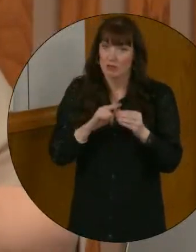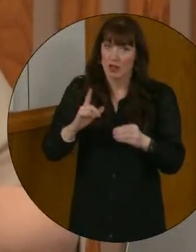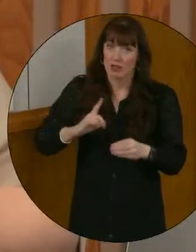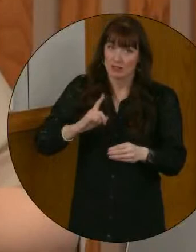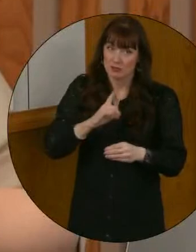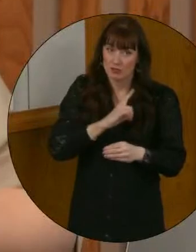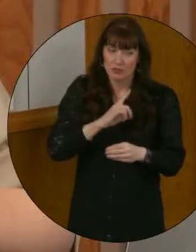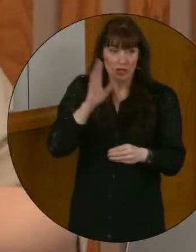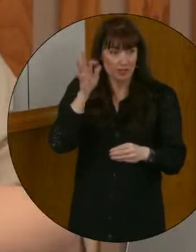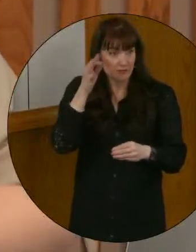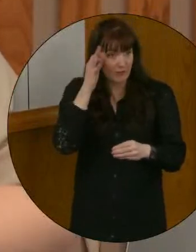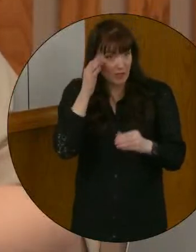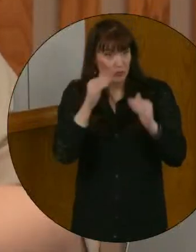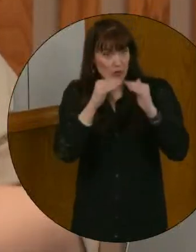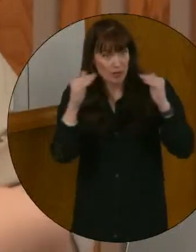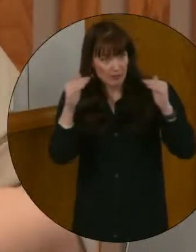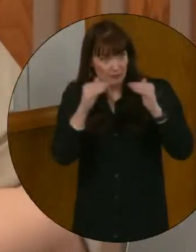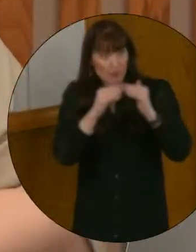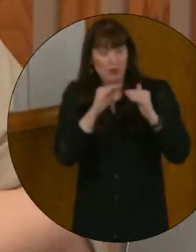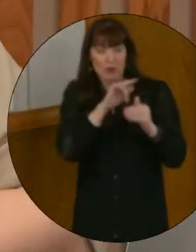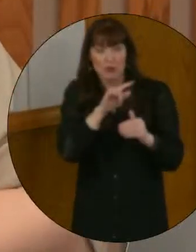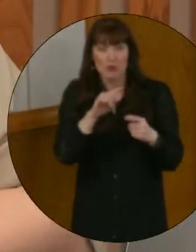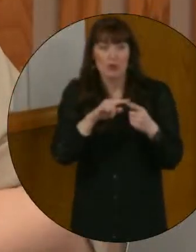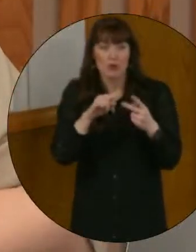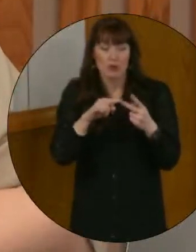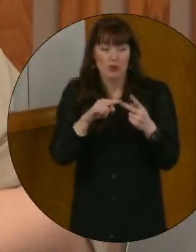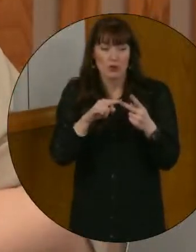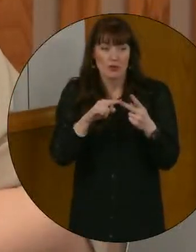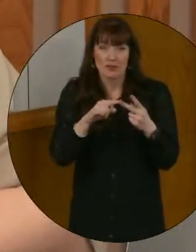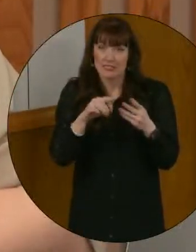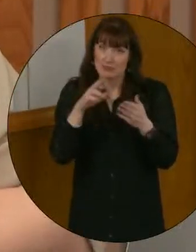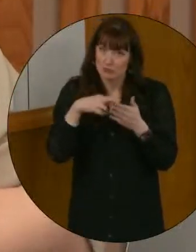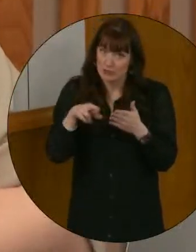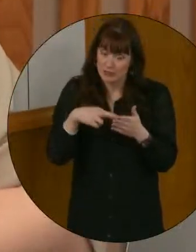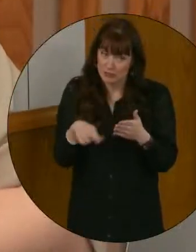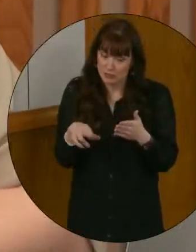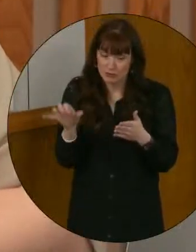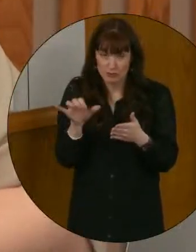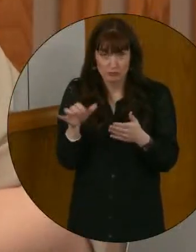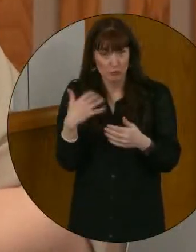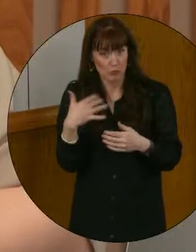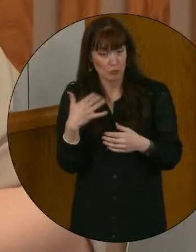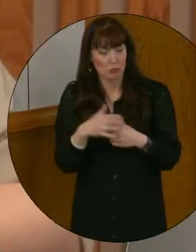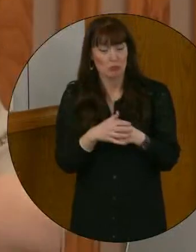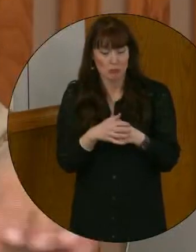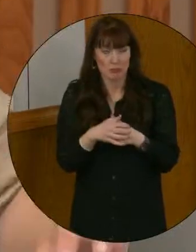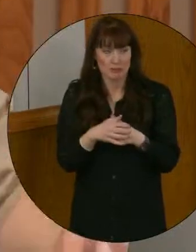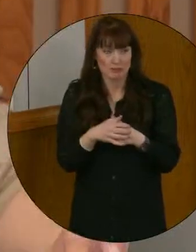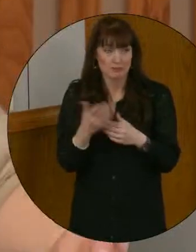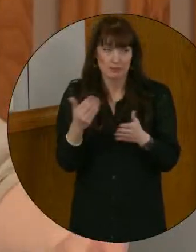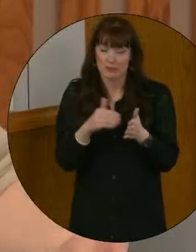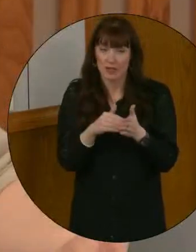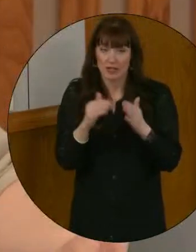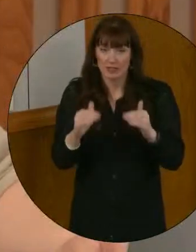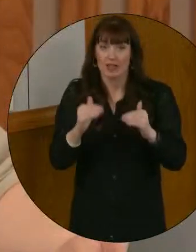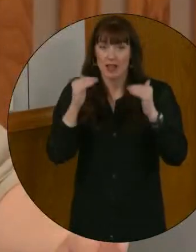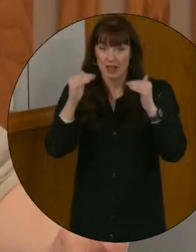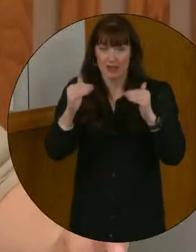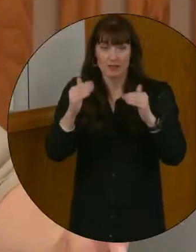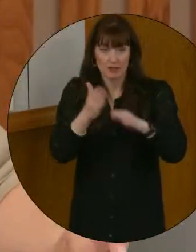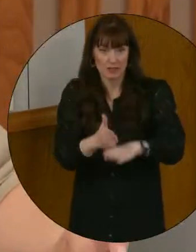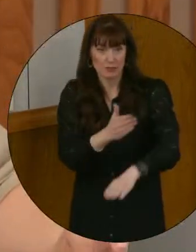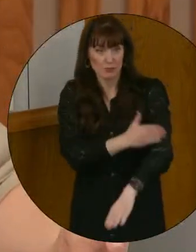on the federal level. They have, did I mention, conducted research as well that, again, has elevated the work of